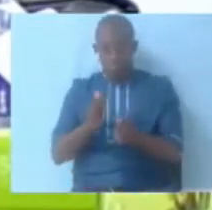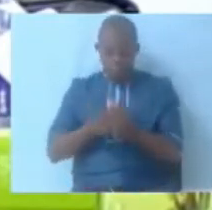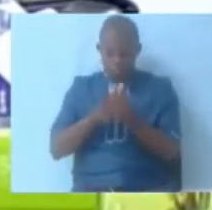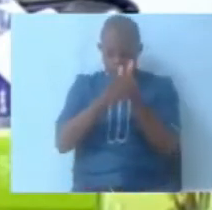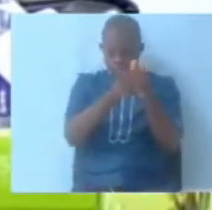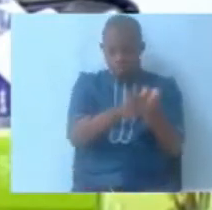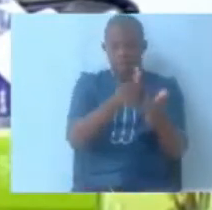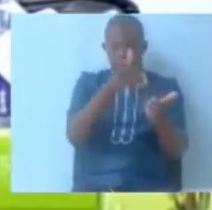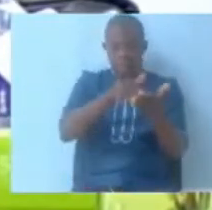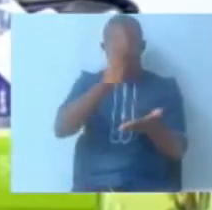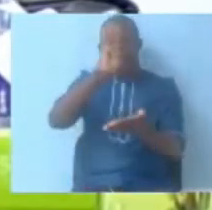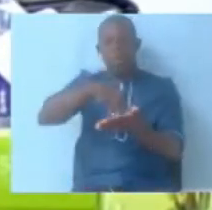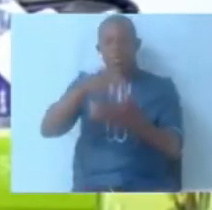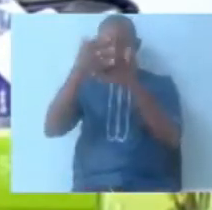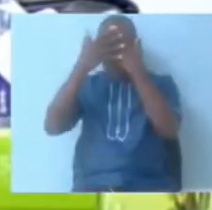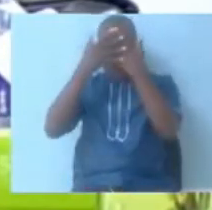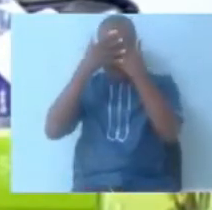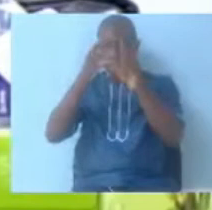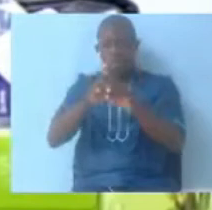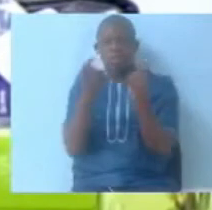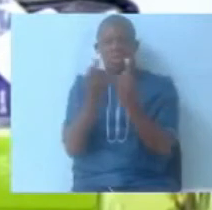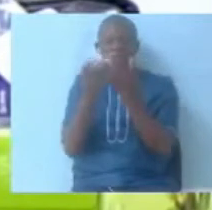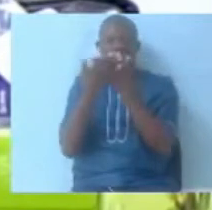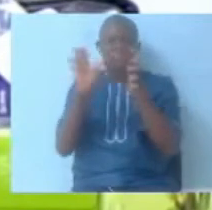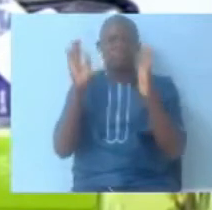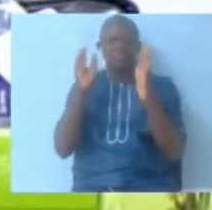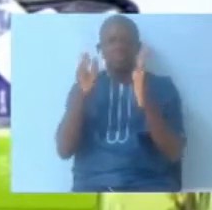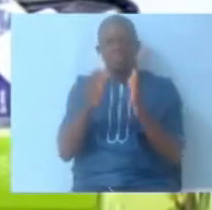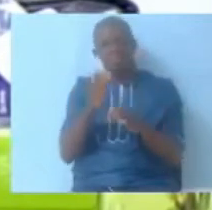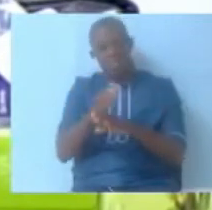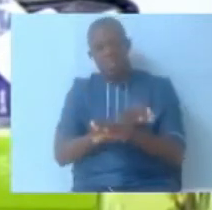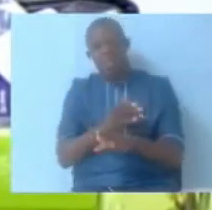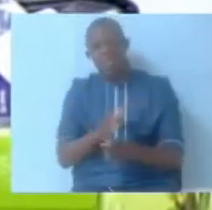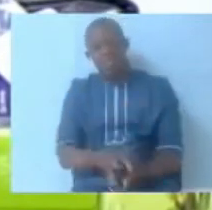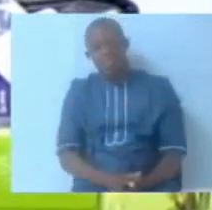ye samba Mile 2 kasola ko nyi ndandula keta wolete. And then